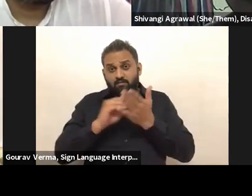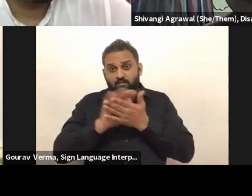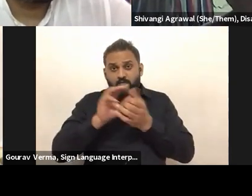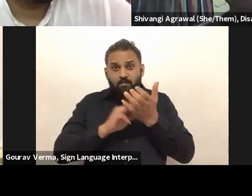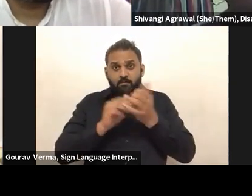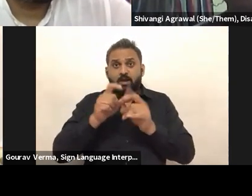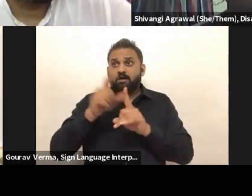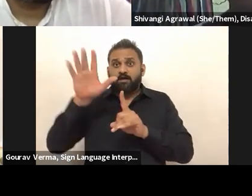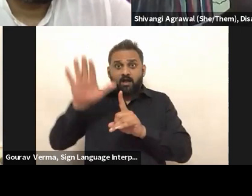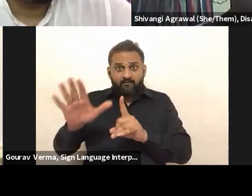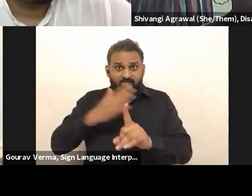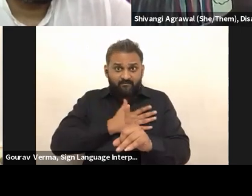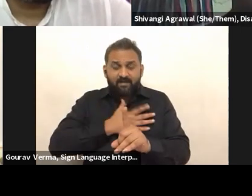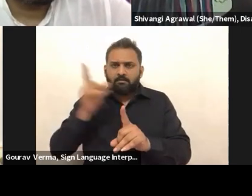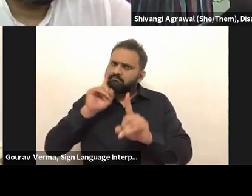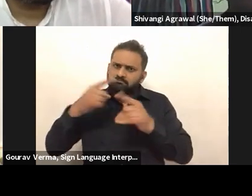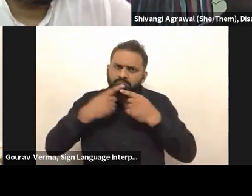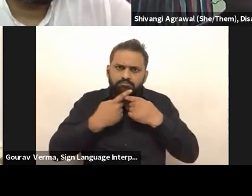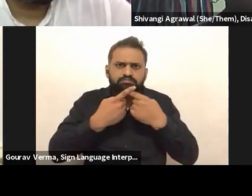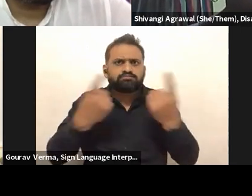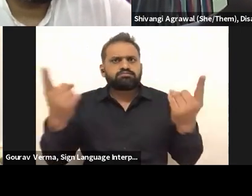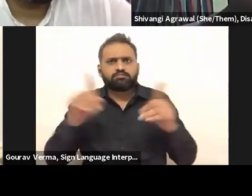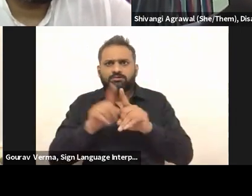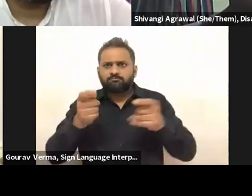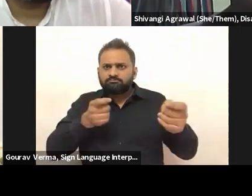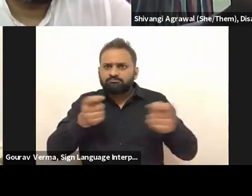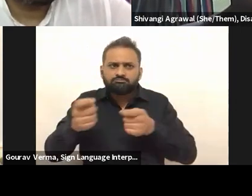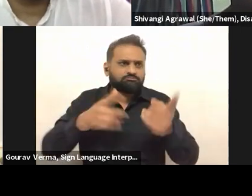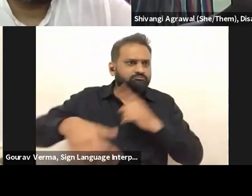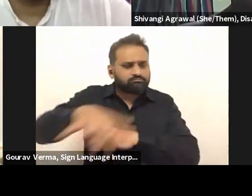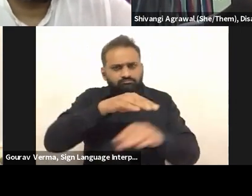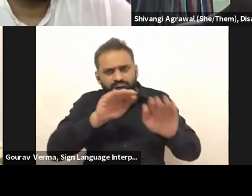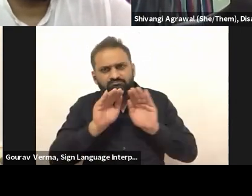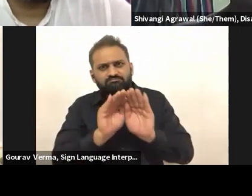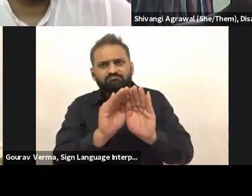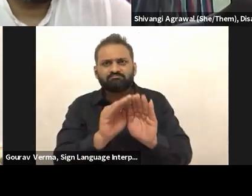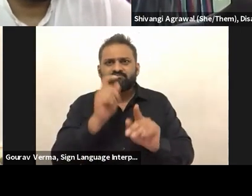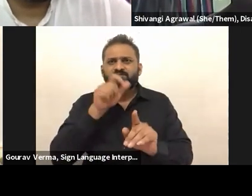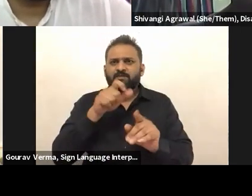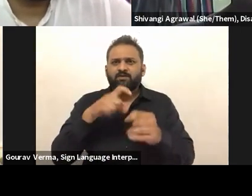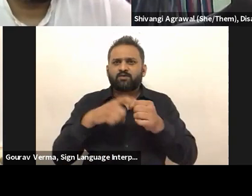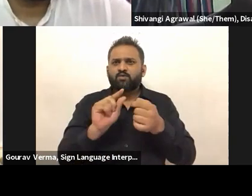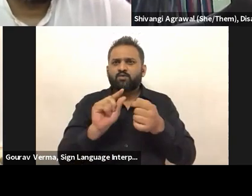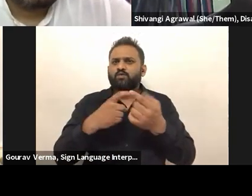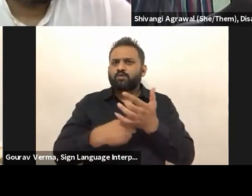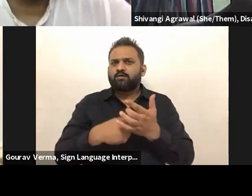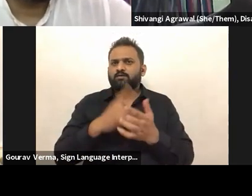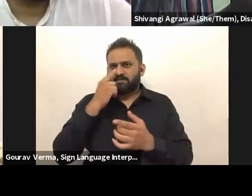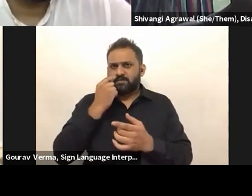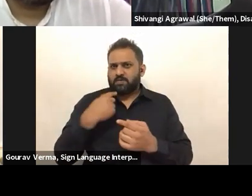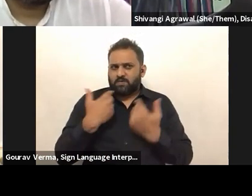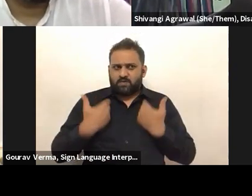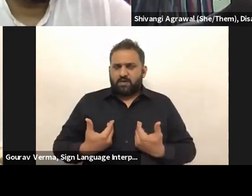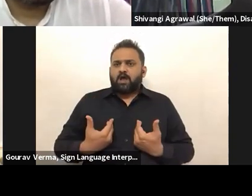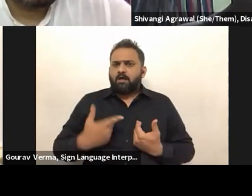himself, he would definitely hold hands with the queer people and support them and not discard them. And this is my belief, and this is the belief of my